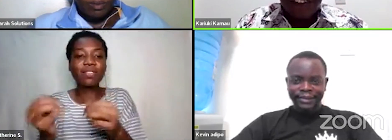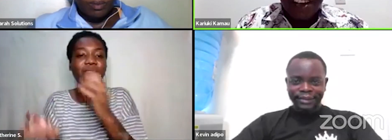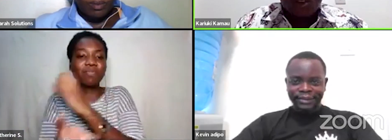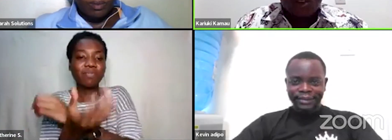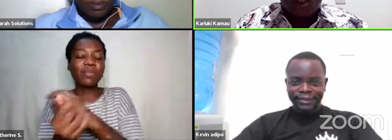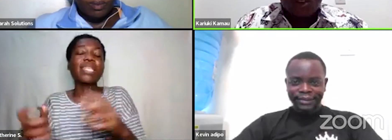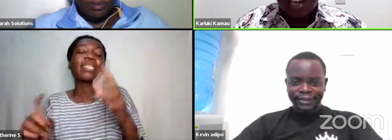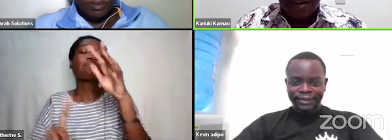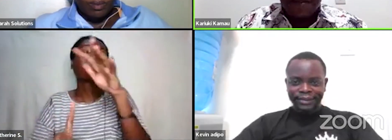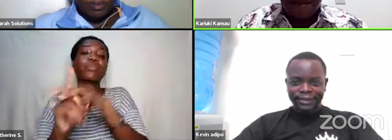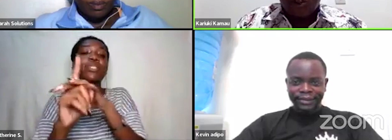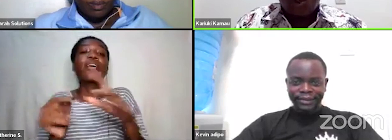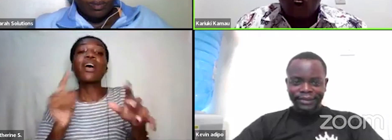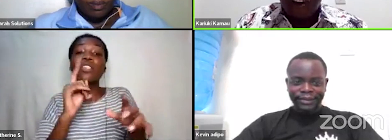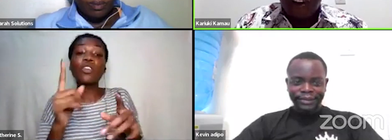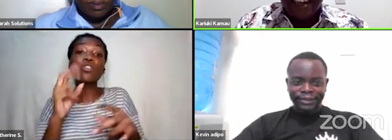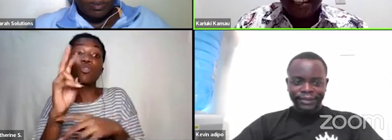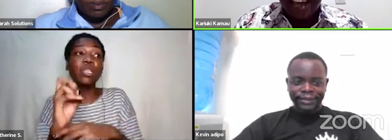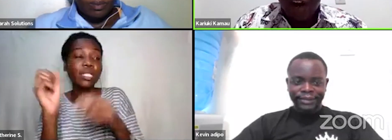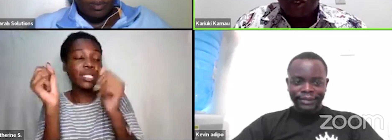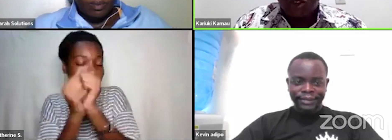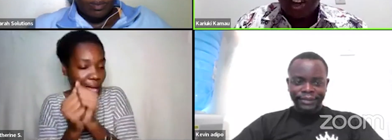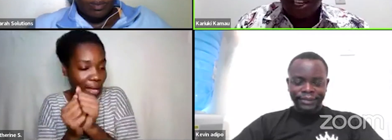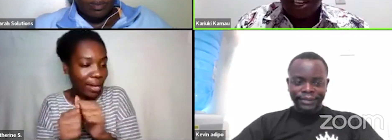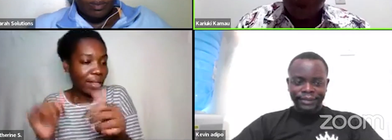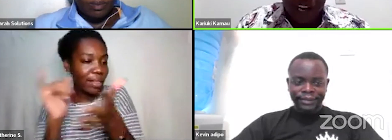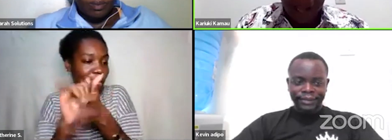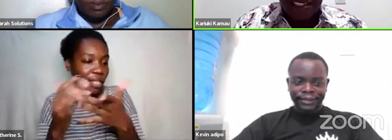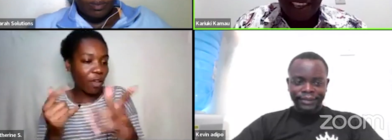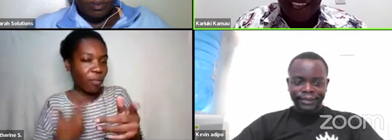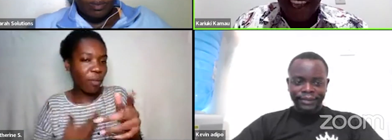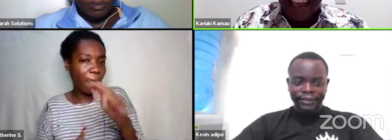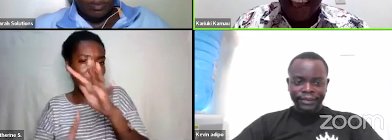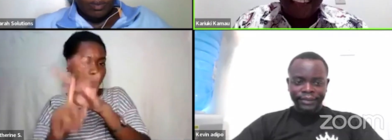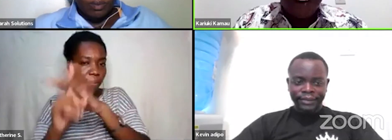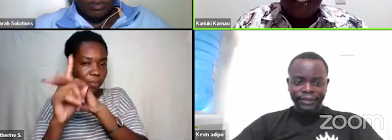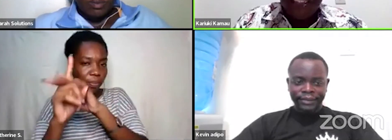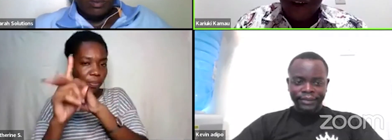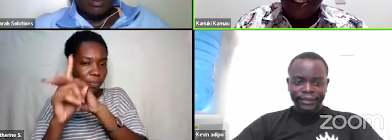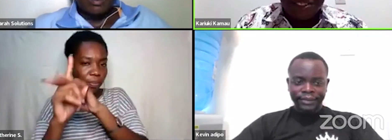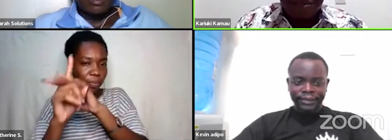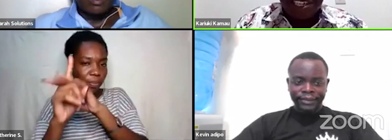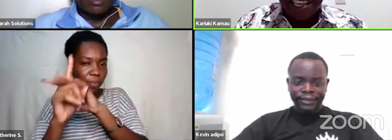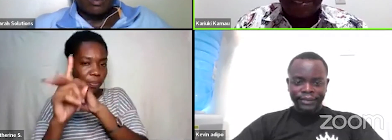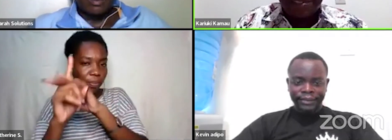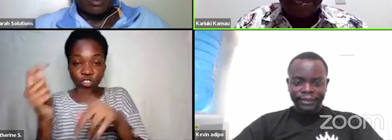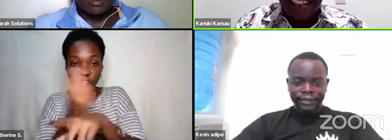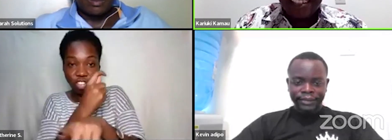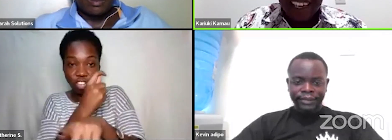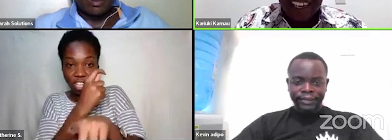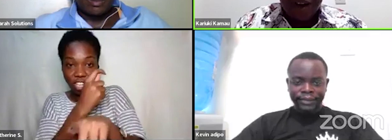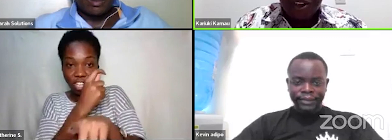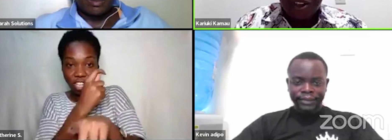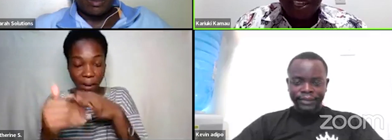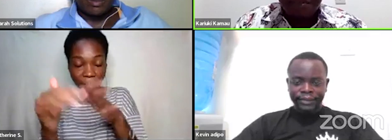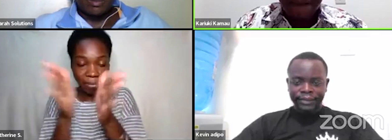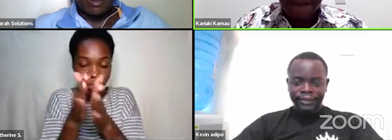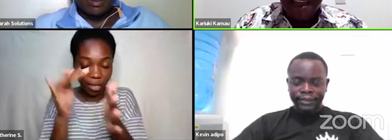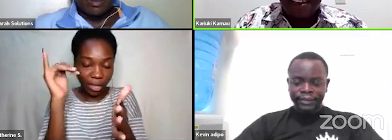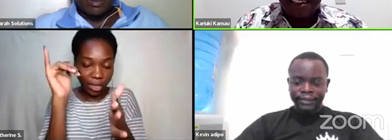Africa Safari, so that we can be able to offer the in-house training programs. And now it becomes another